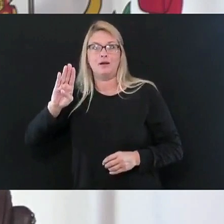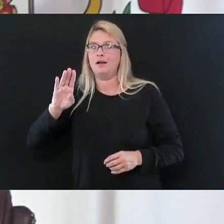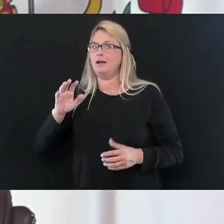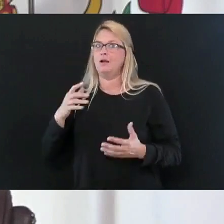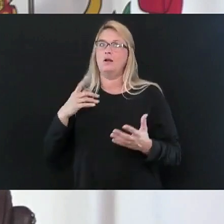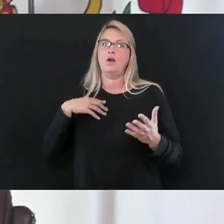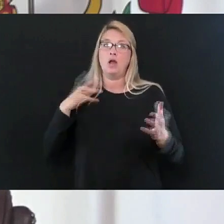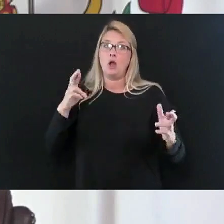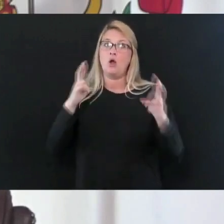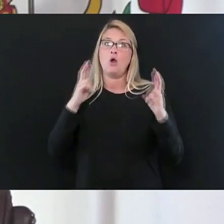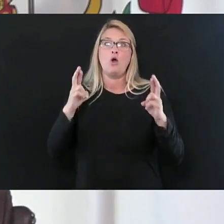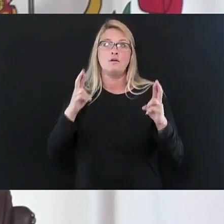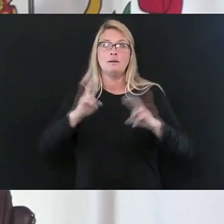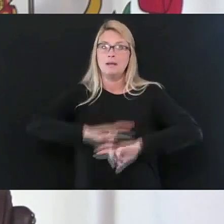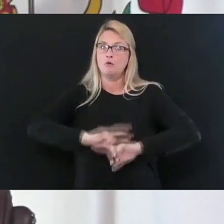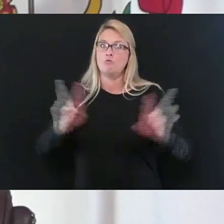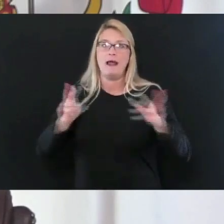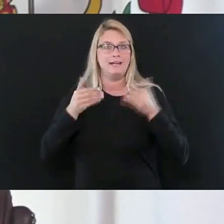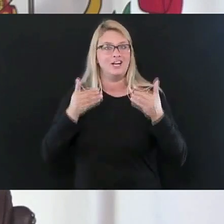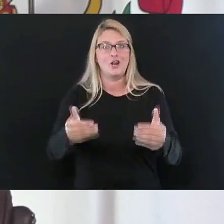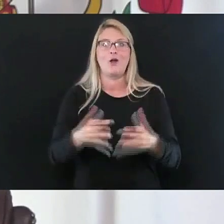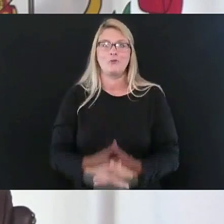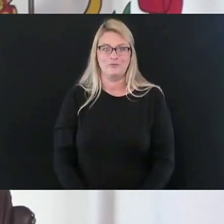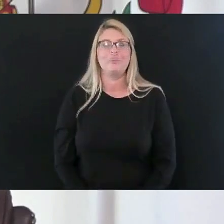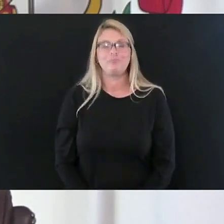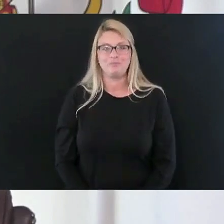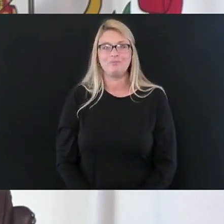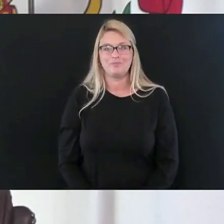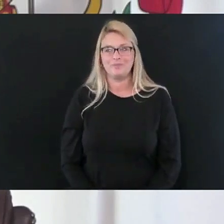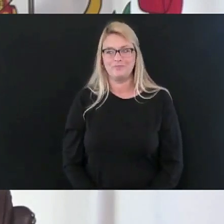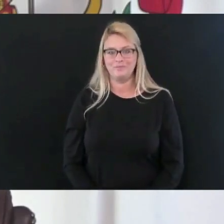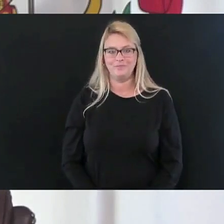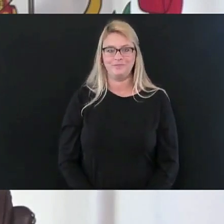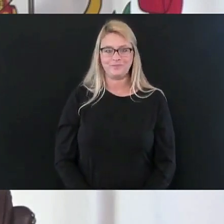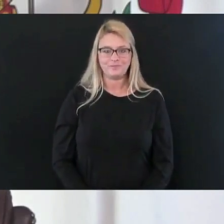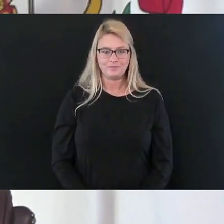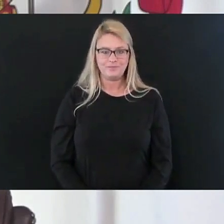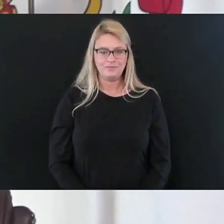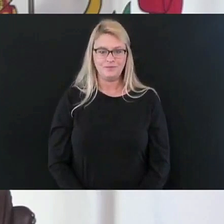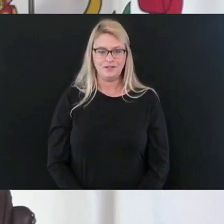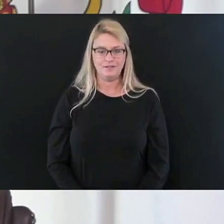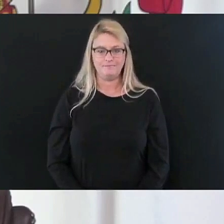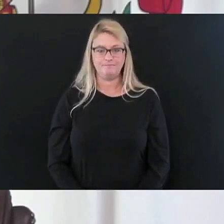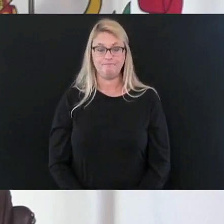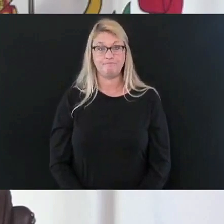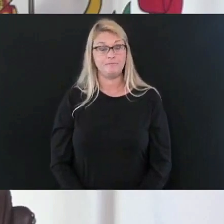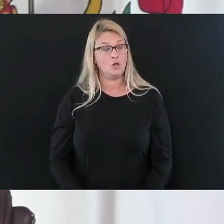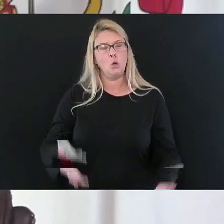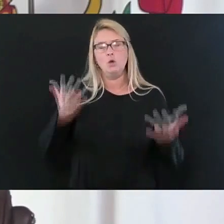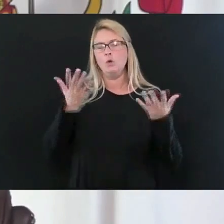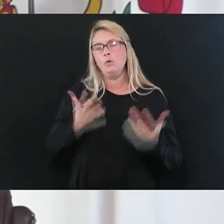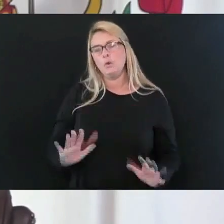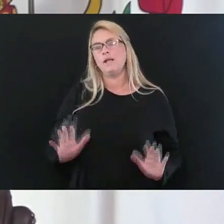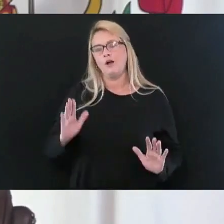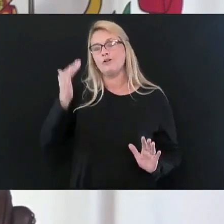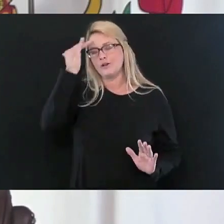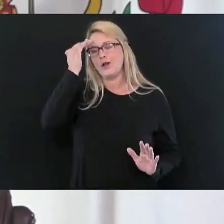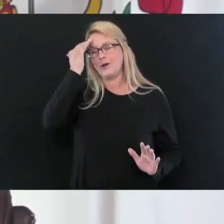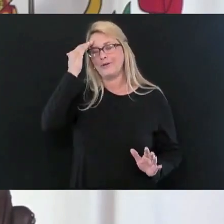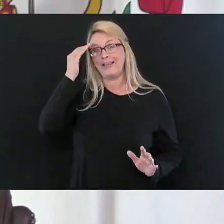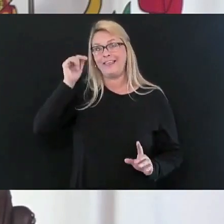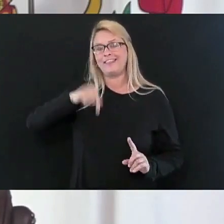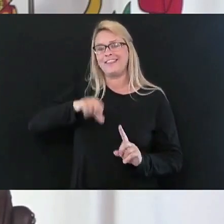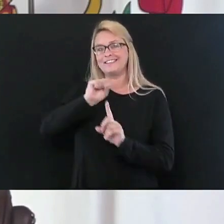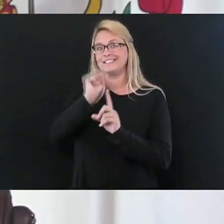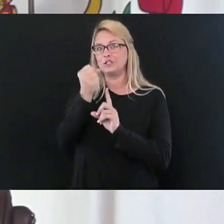time, we should be good to go. Now, we all know things like this can change, but this